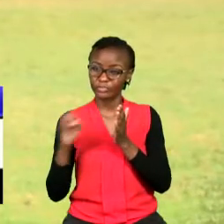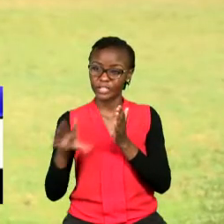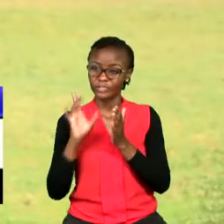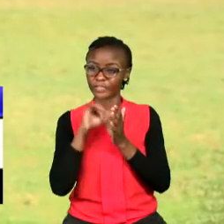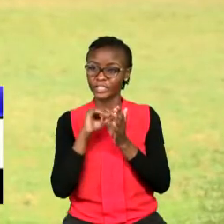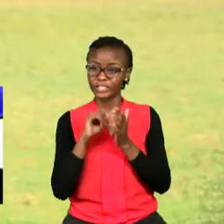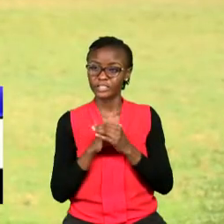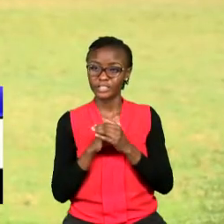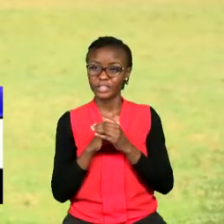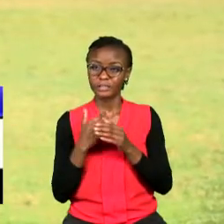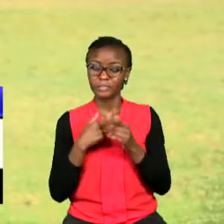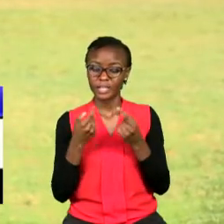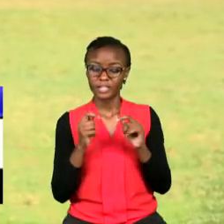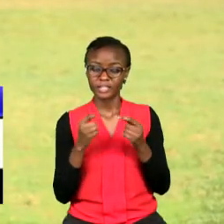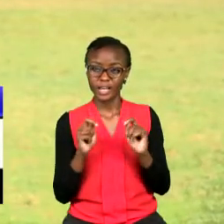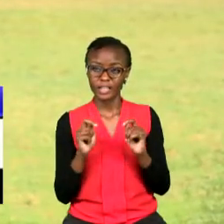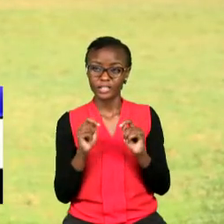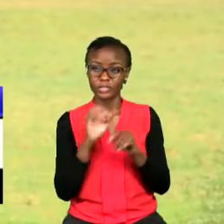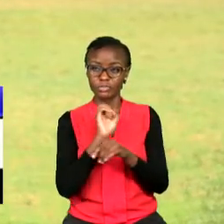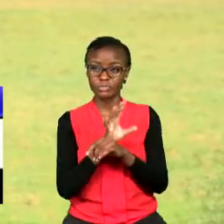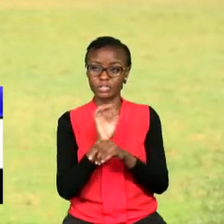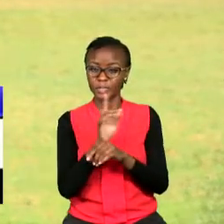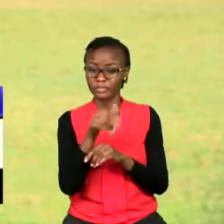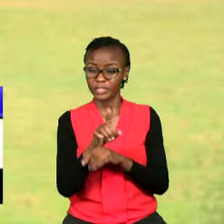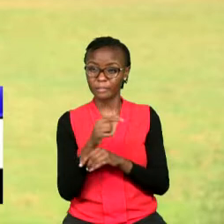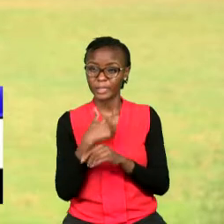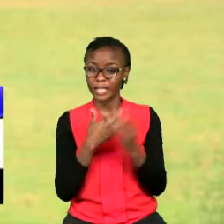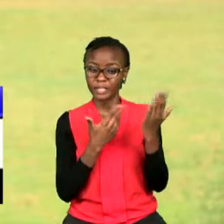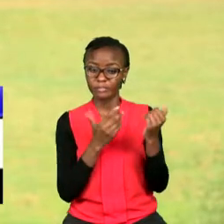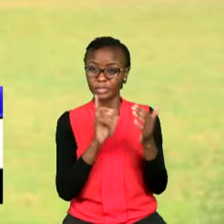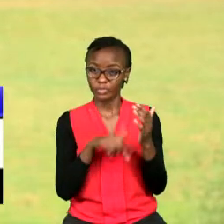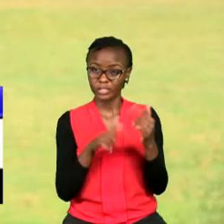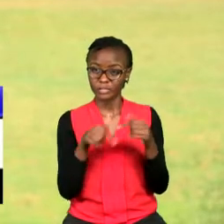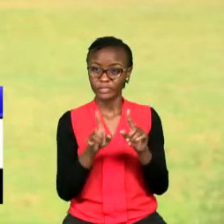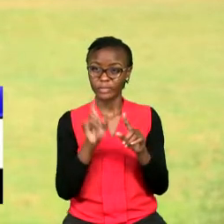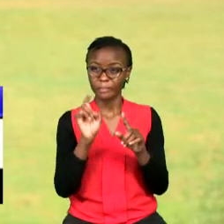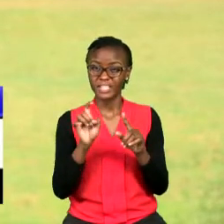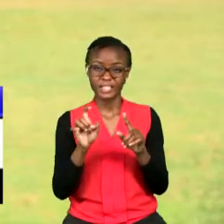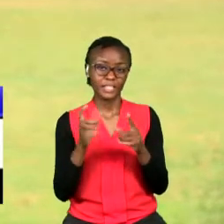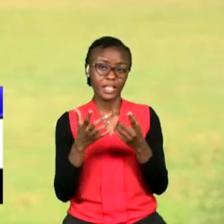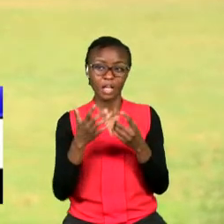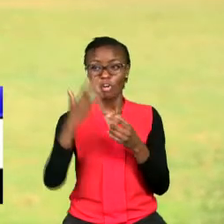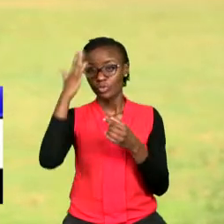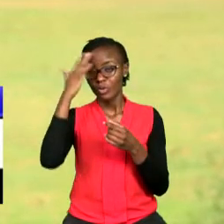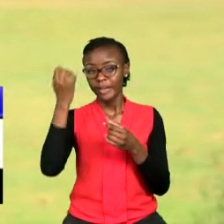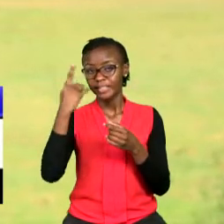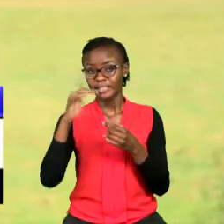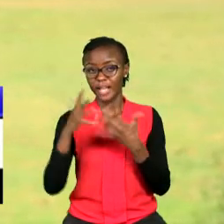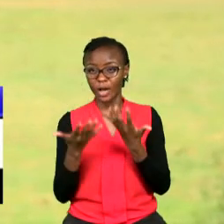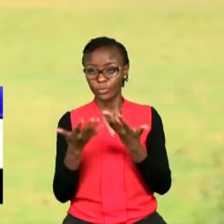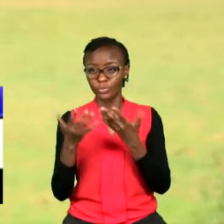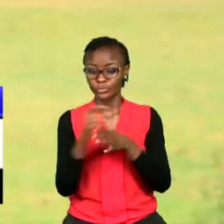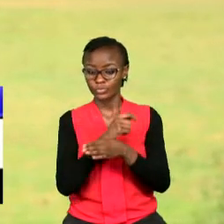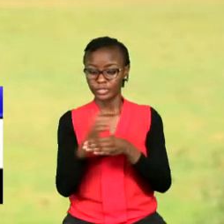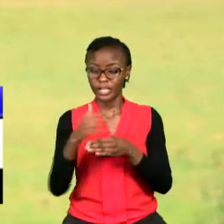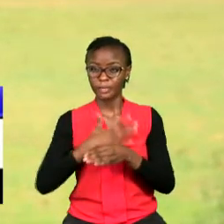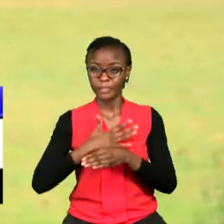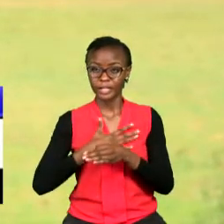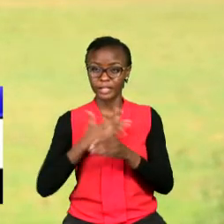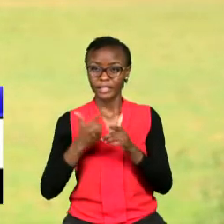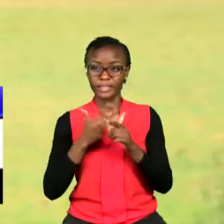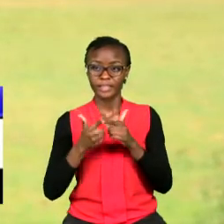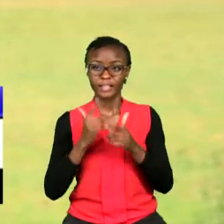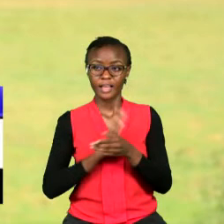I will try to explain them what I expect from them. They have to adapt to me, the way we will play. And after this